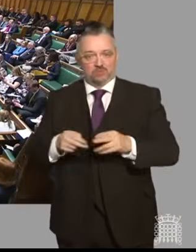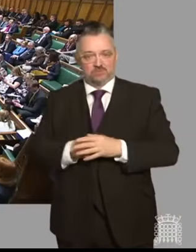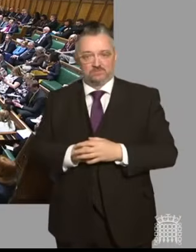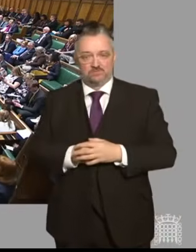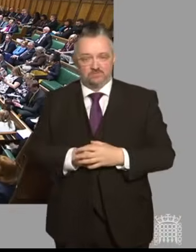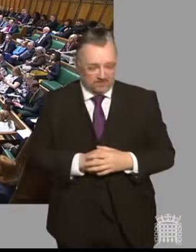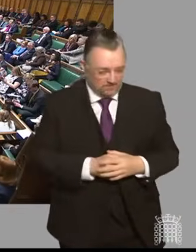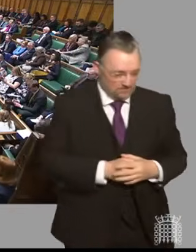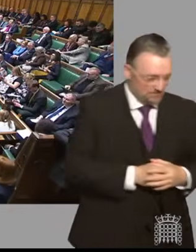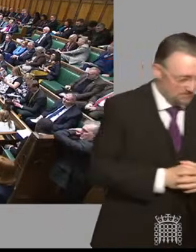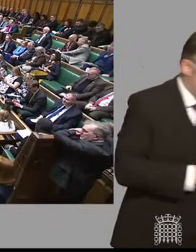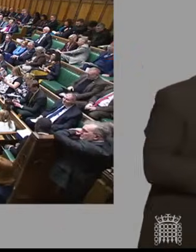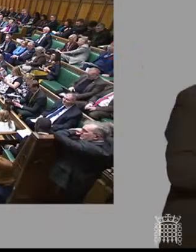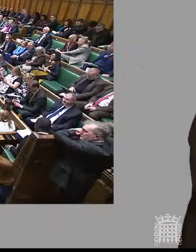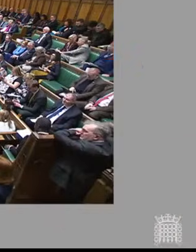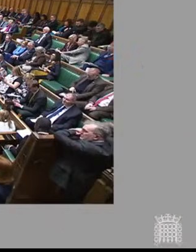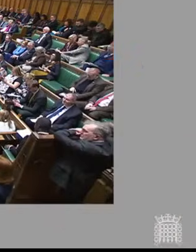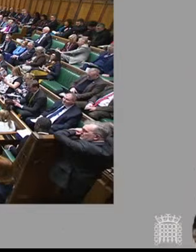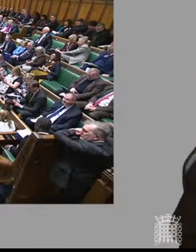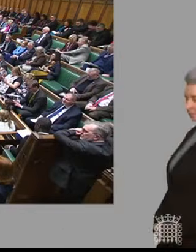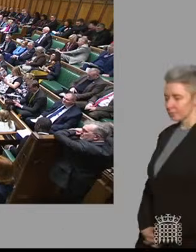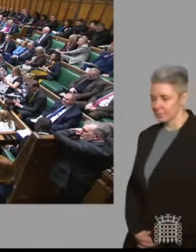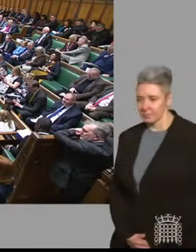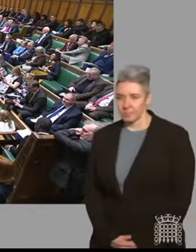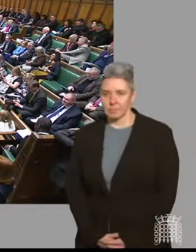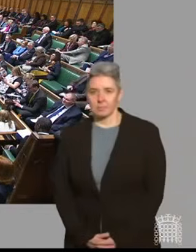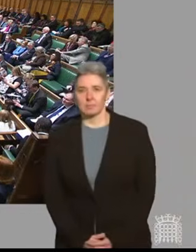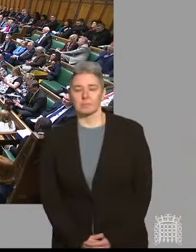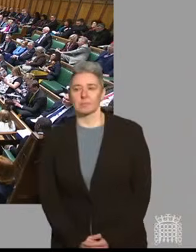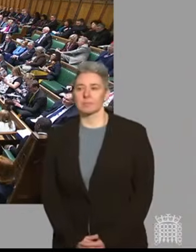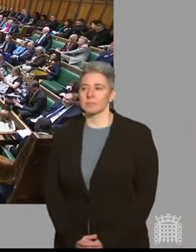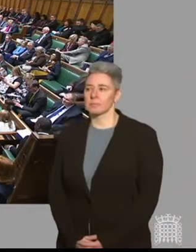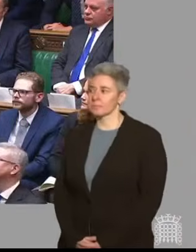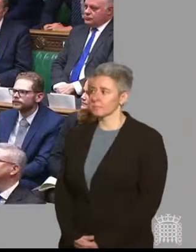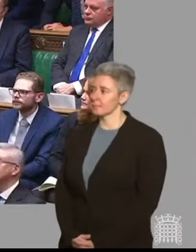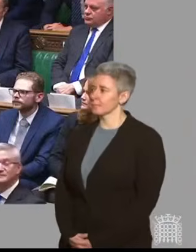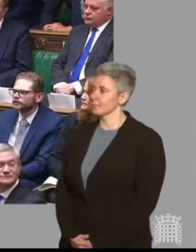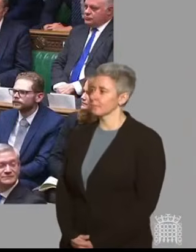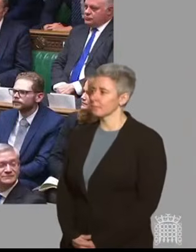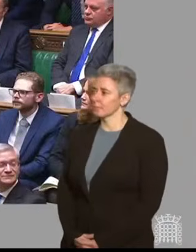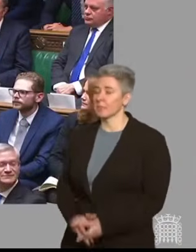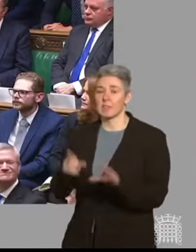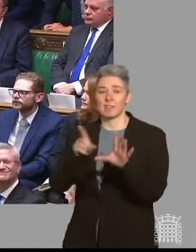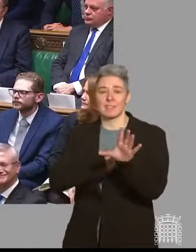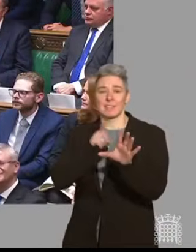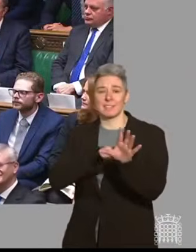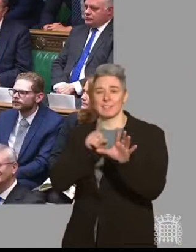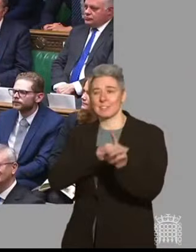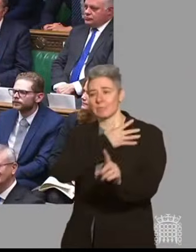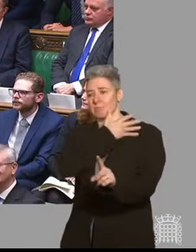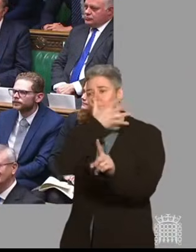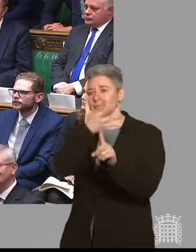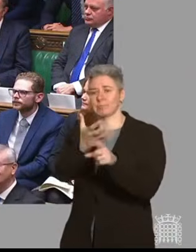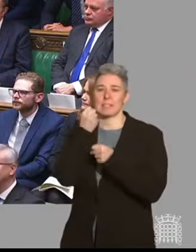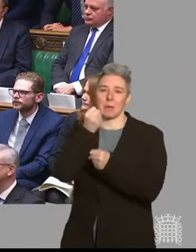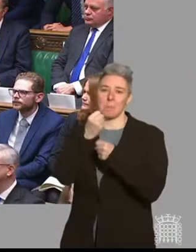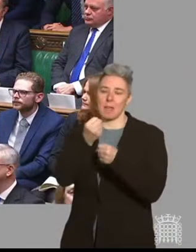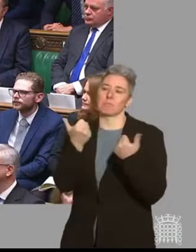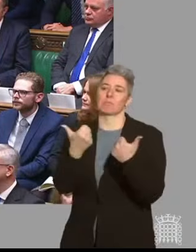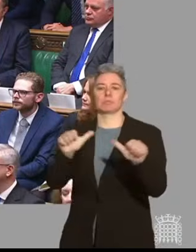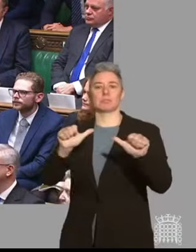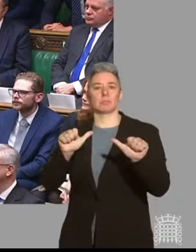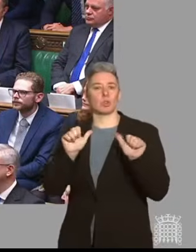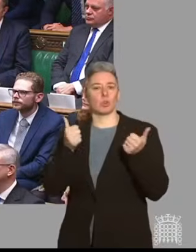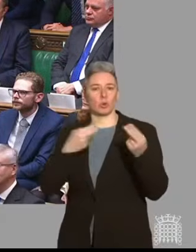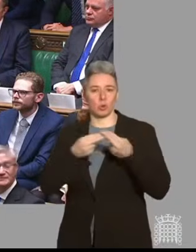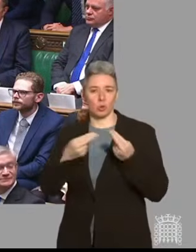Speaker. After years of campaigning, it's great news that there'll be a direct bus link between two of my biggest towns in Rother Valley, between Diddington and Maltby. And